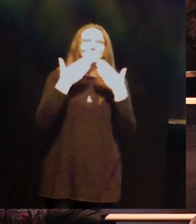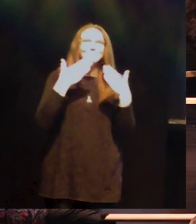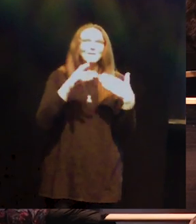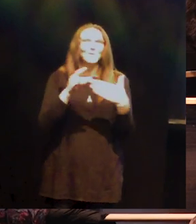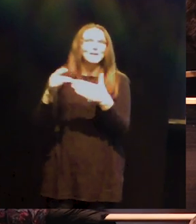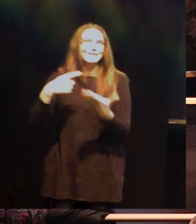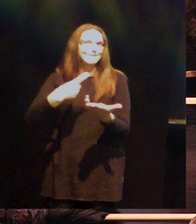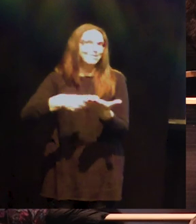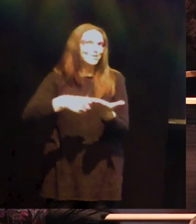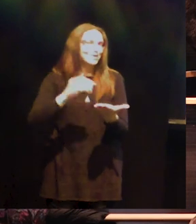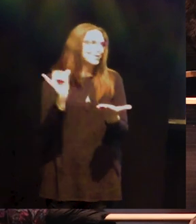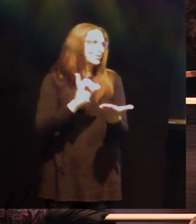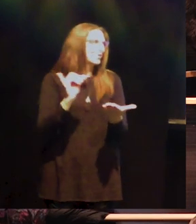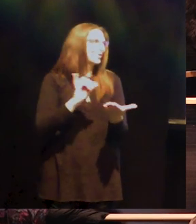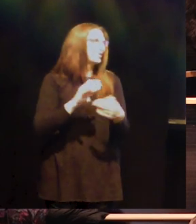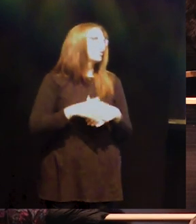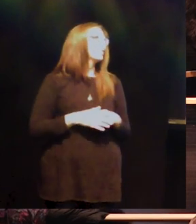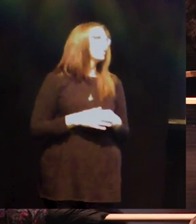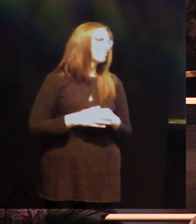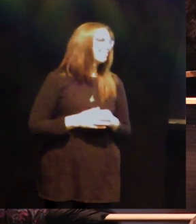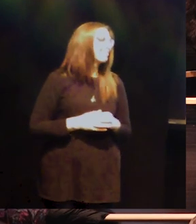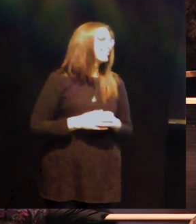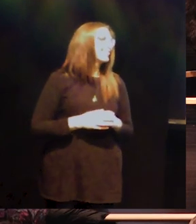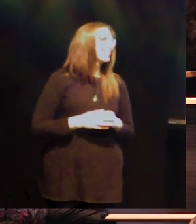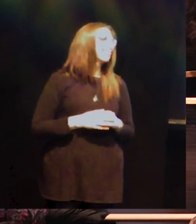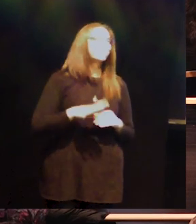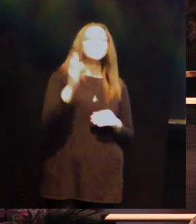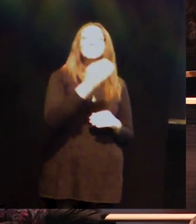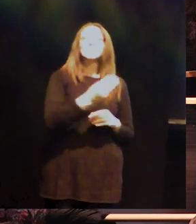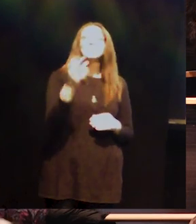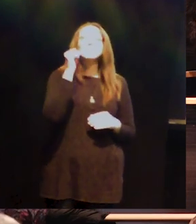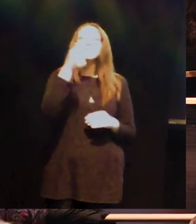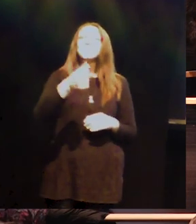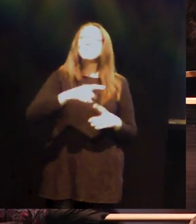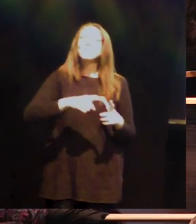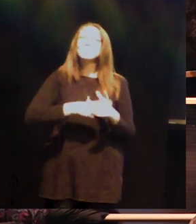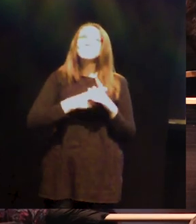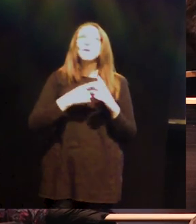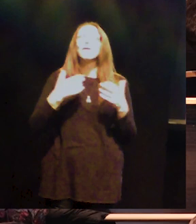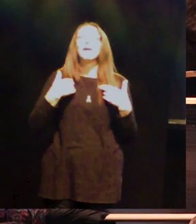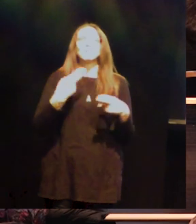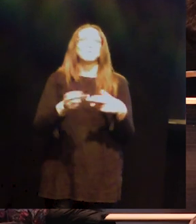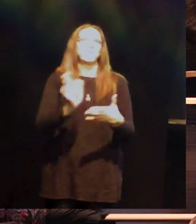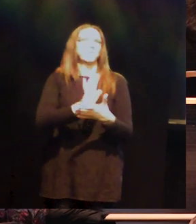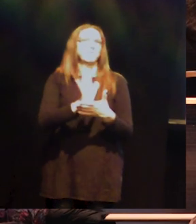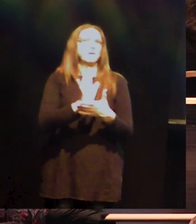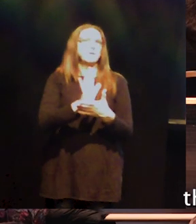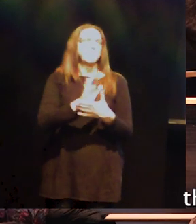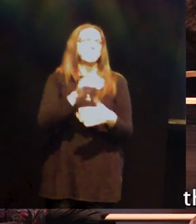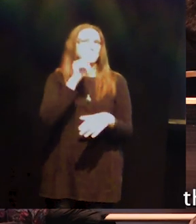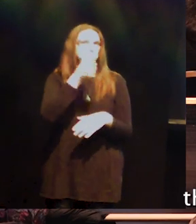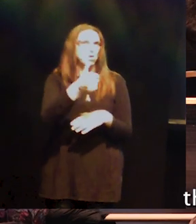this conversation and making it so much richer. Thank you. Thank you. Folks, tomorrow we start off with more amazing short films. Don't miss our short